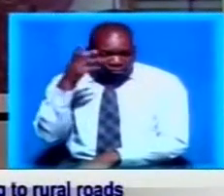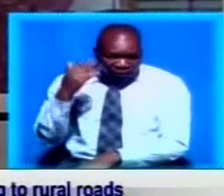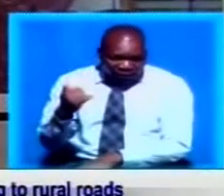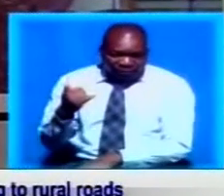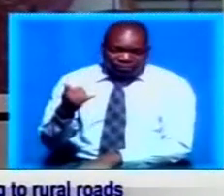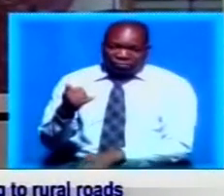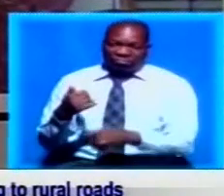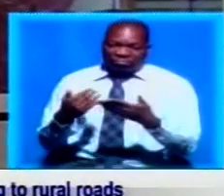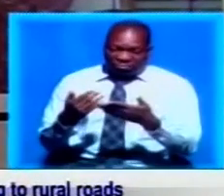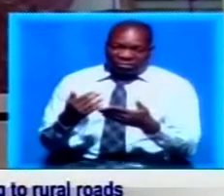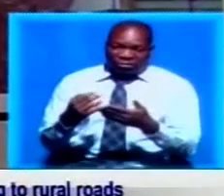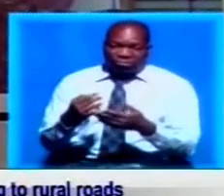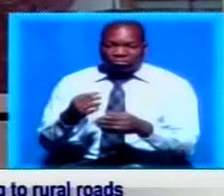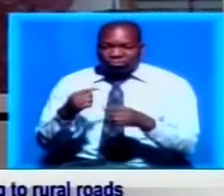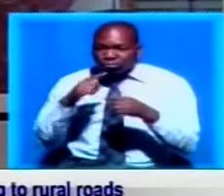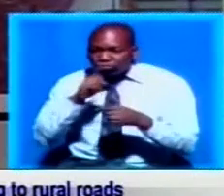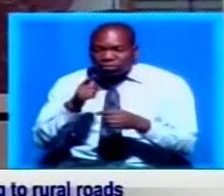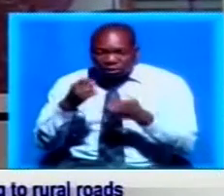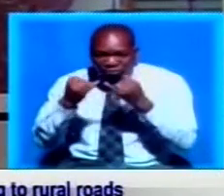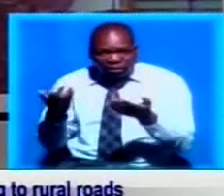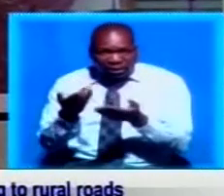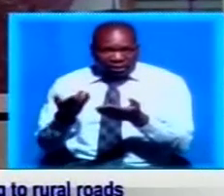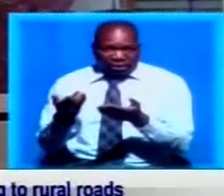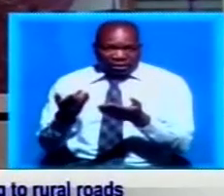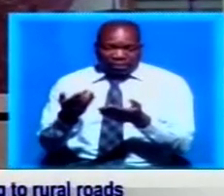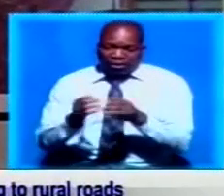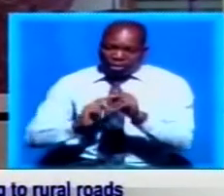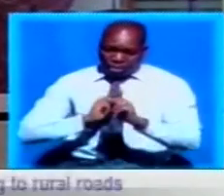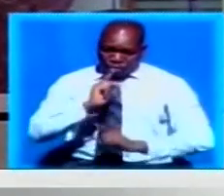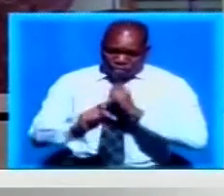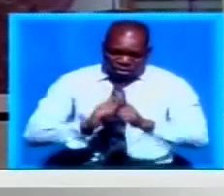issuing misleading information to the public on the registration